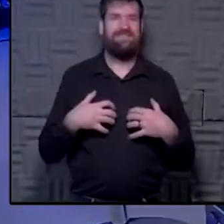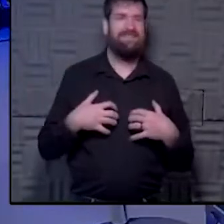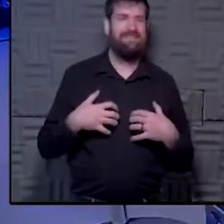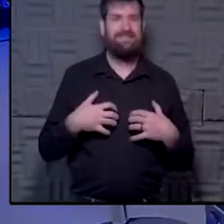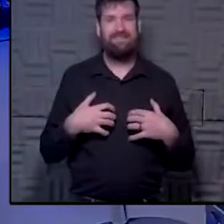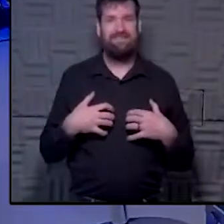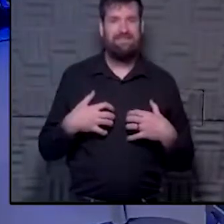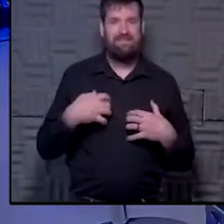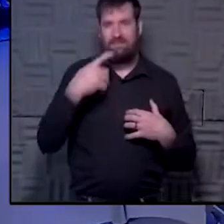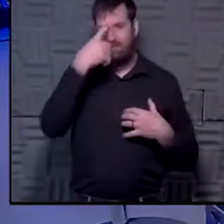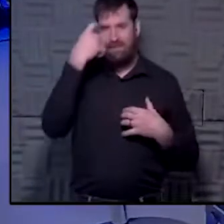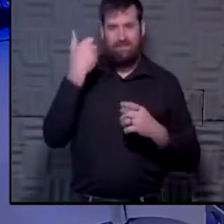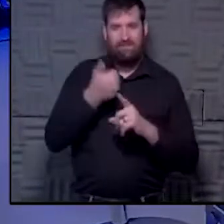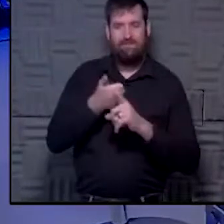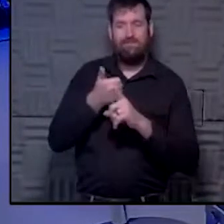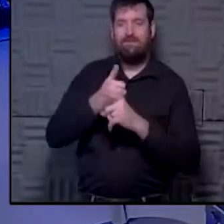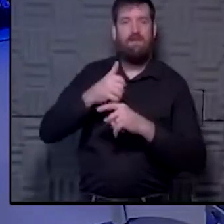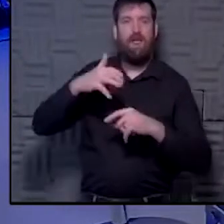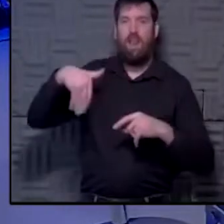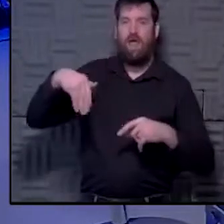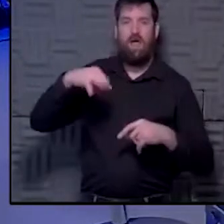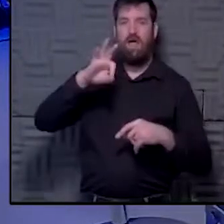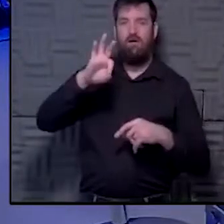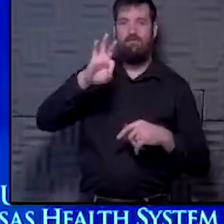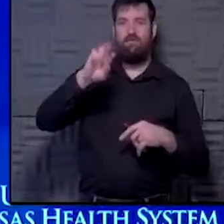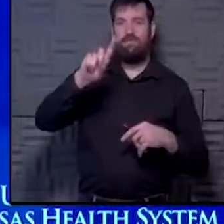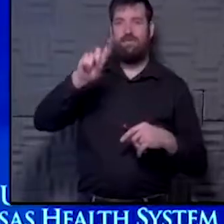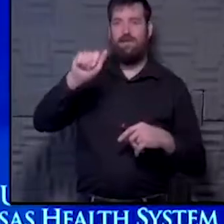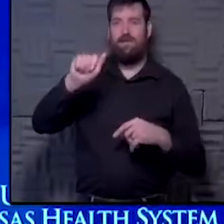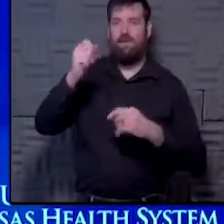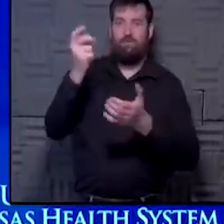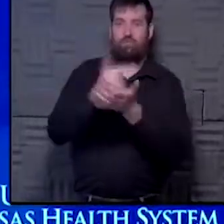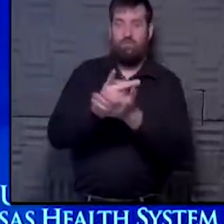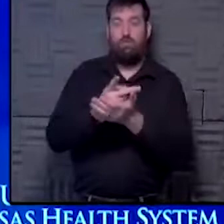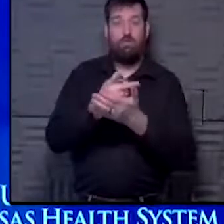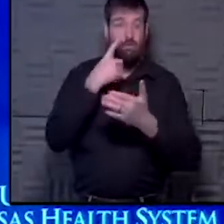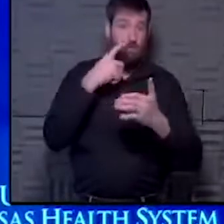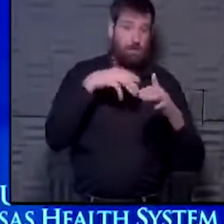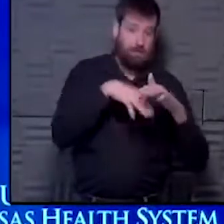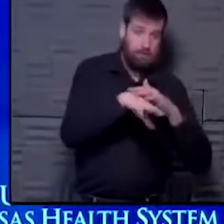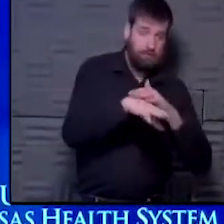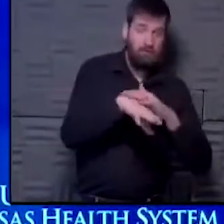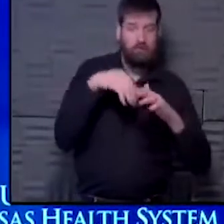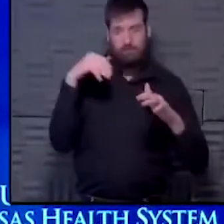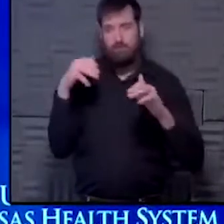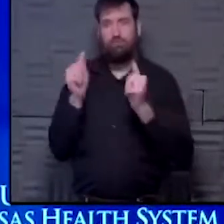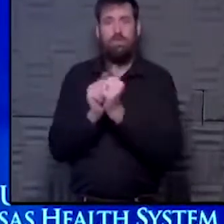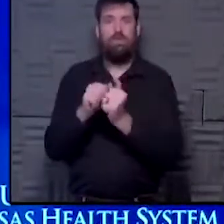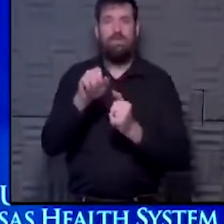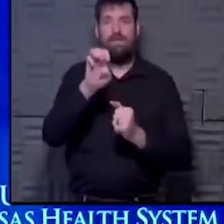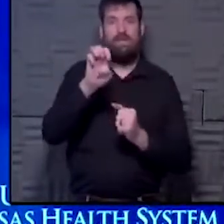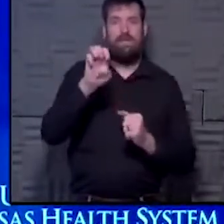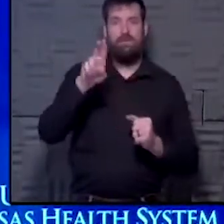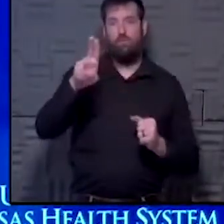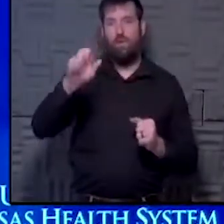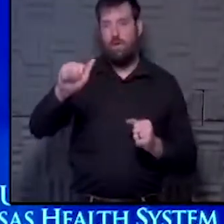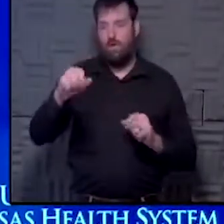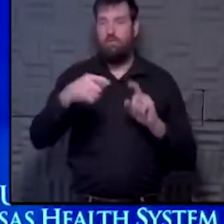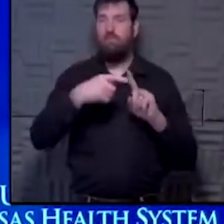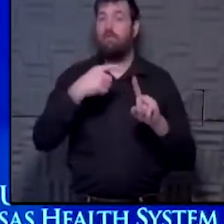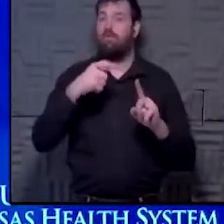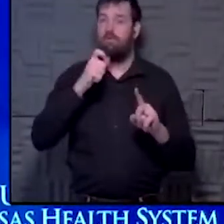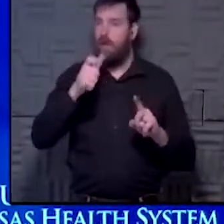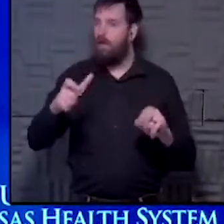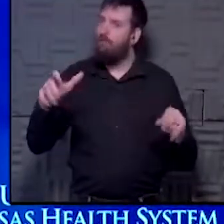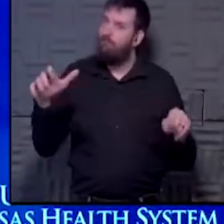that because it's not an FDA-approved drug, Yeah. you're asking people to carry something to get you in and out of something with an EUA from the FDA and not a That's full